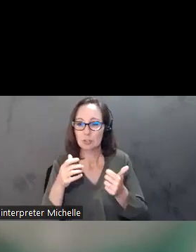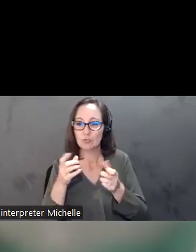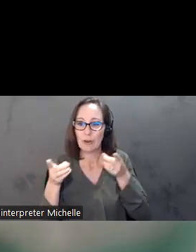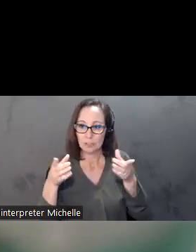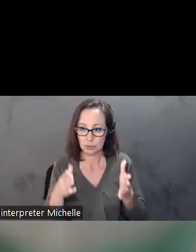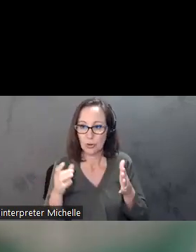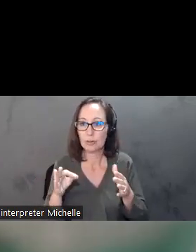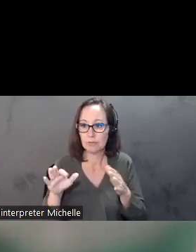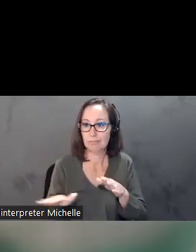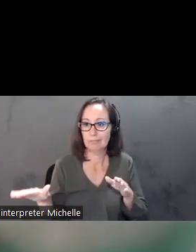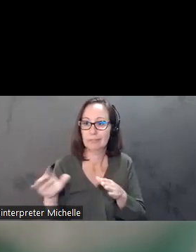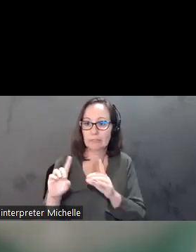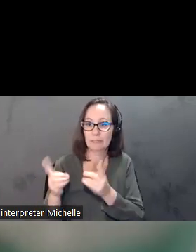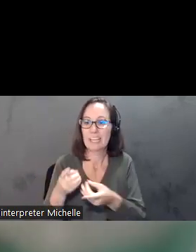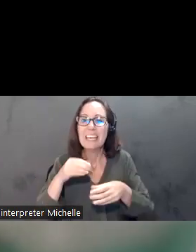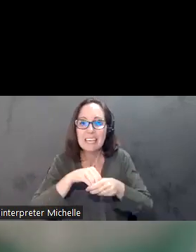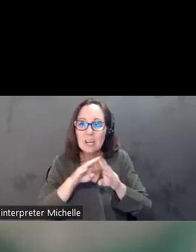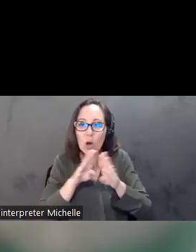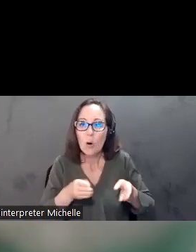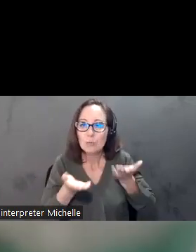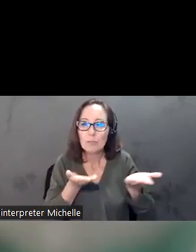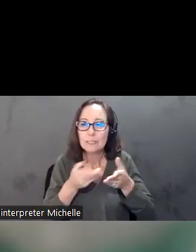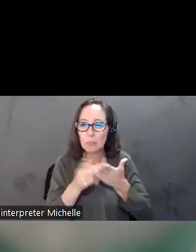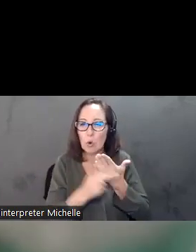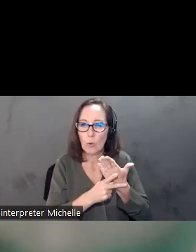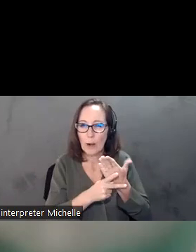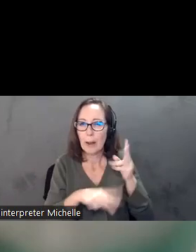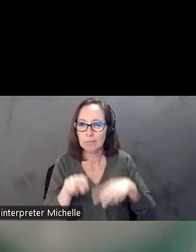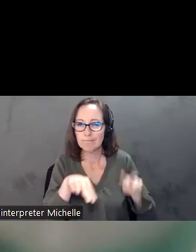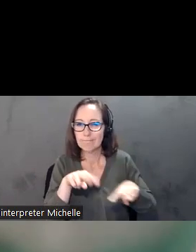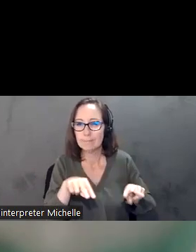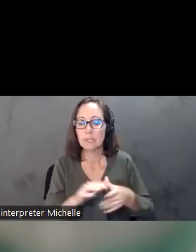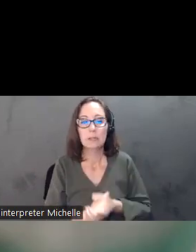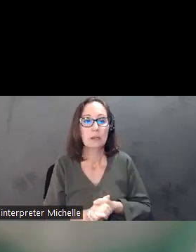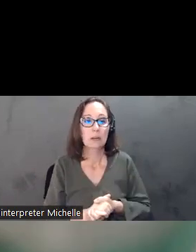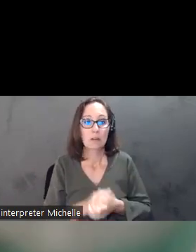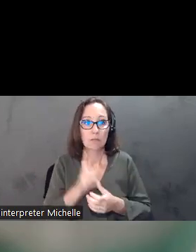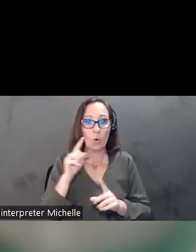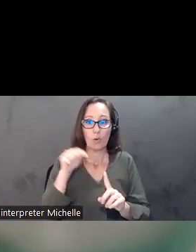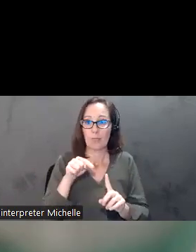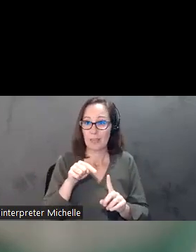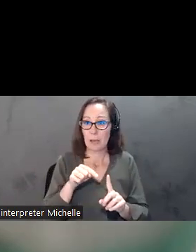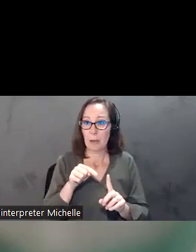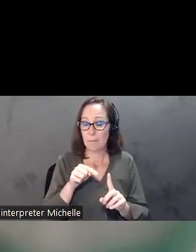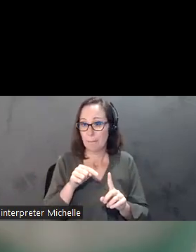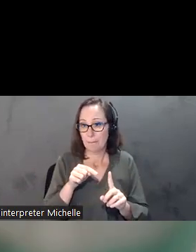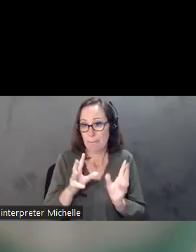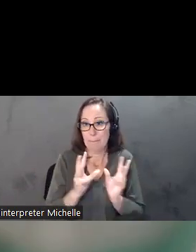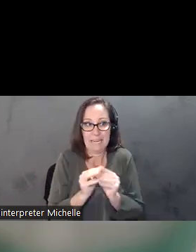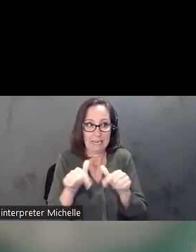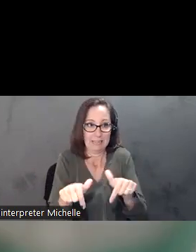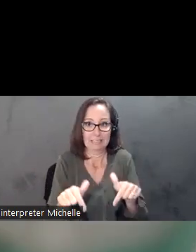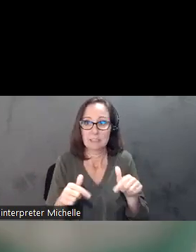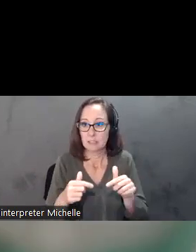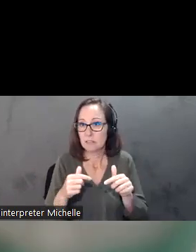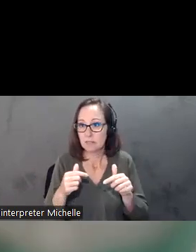the in-home supportive services program. For the purposes of this meeting, we actually